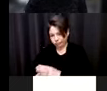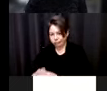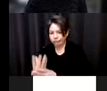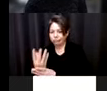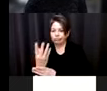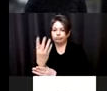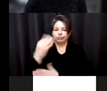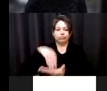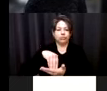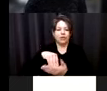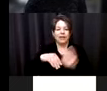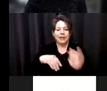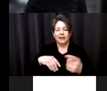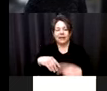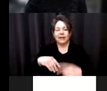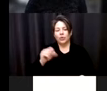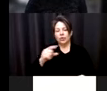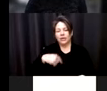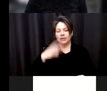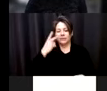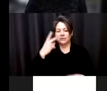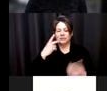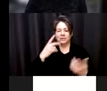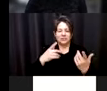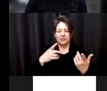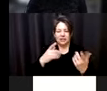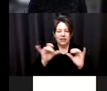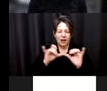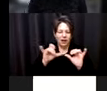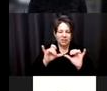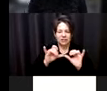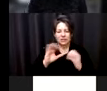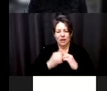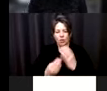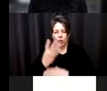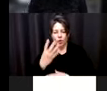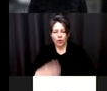plant in situ, so you can get a sense of the scale, the size, and sort of how they grow.